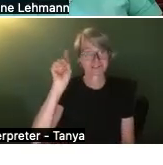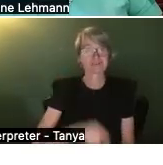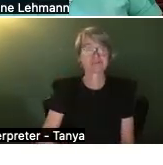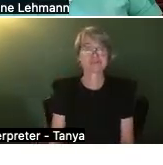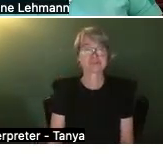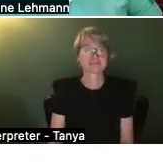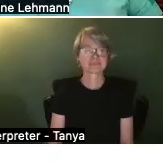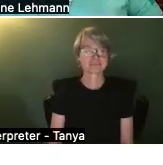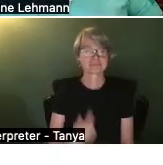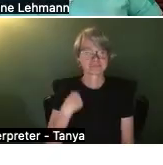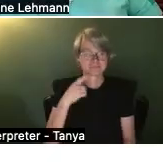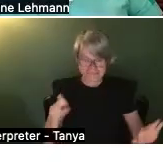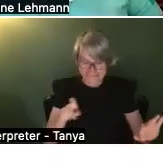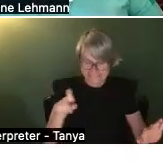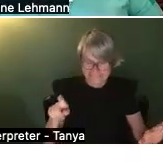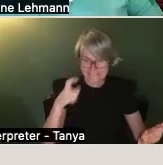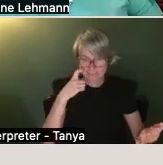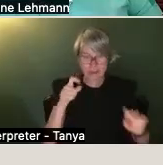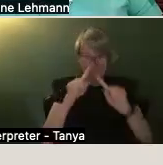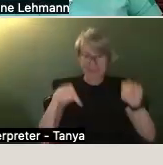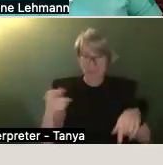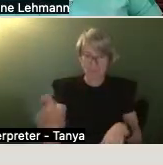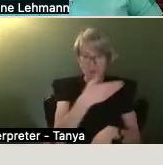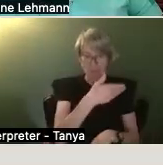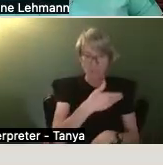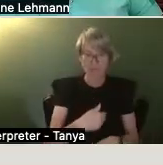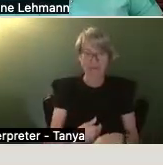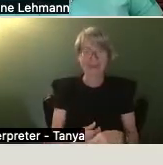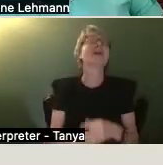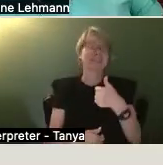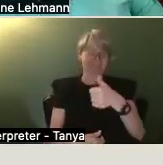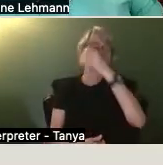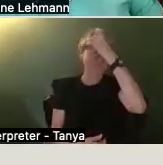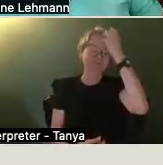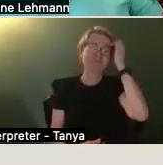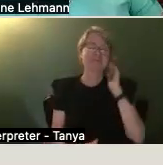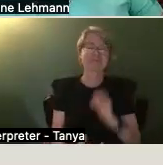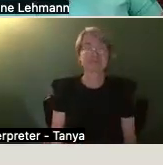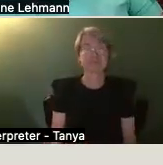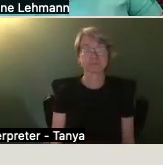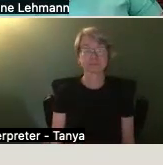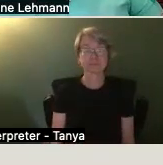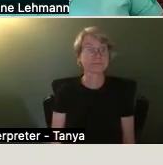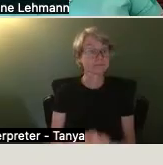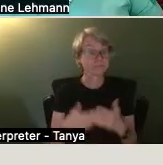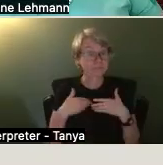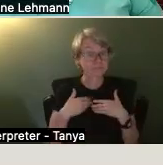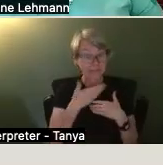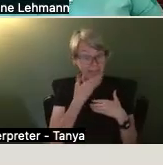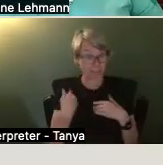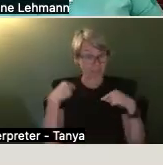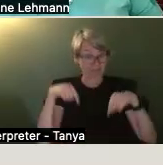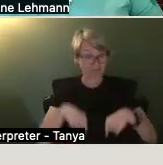I'm just trying to make the slides move, so okay. Lovely to be here with you all